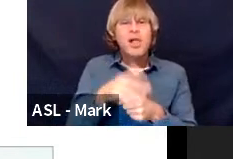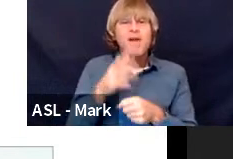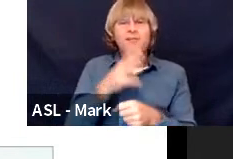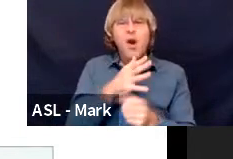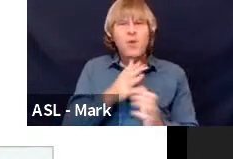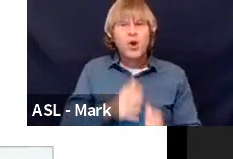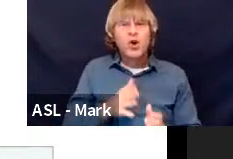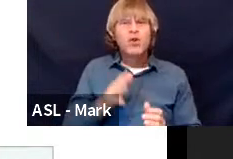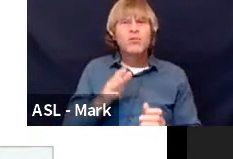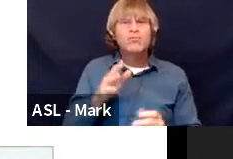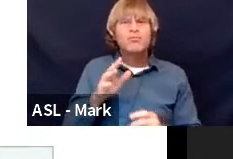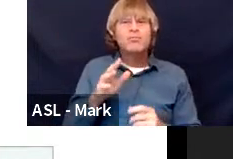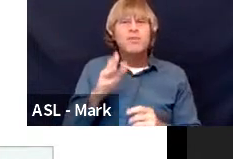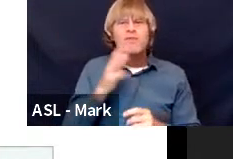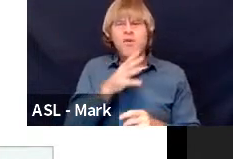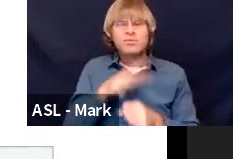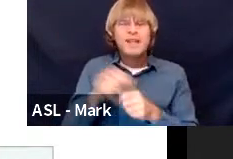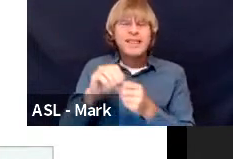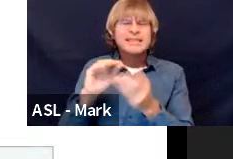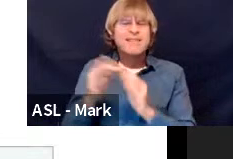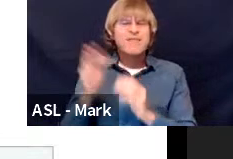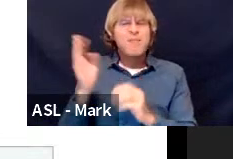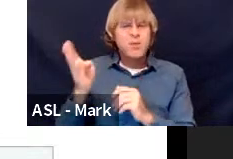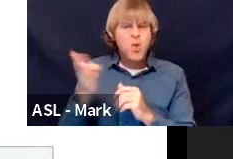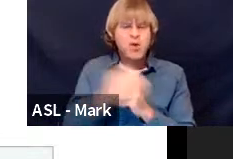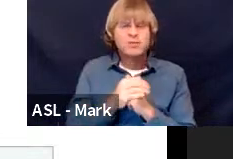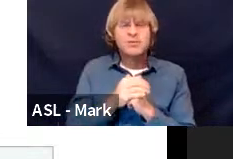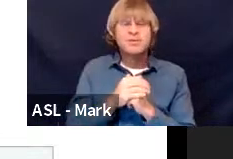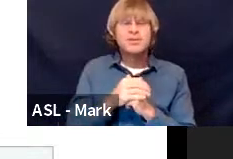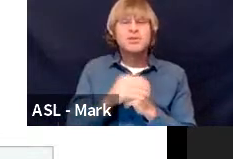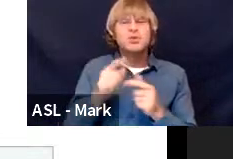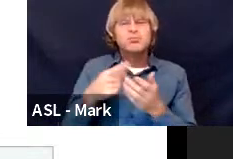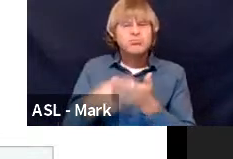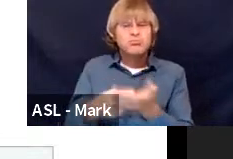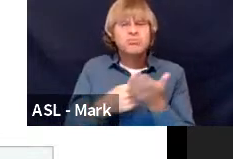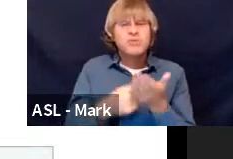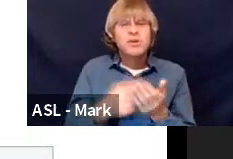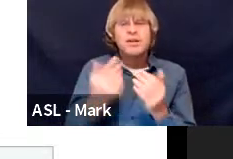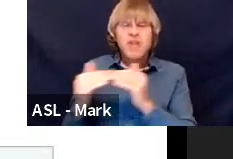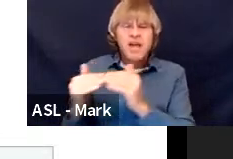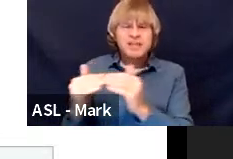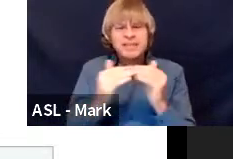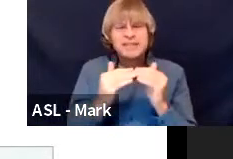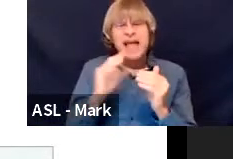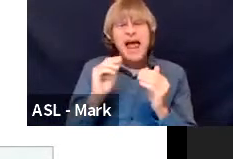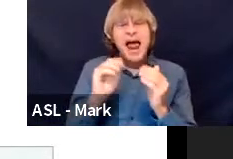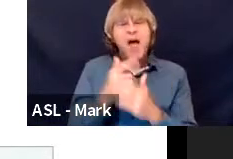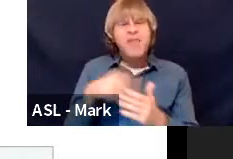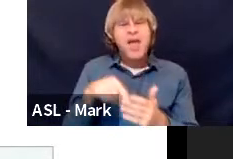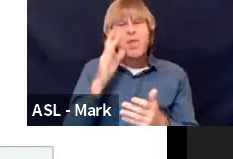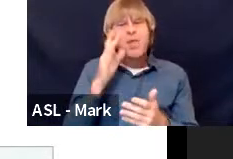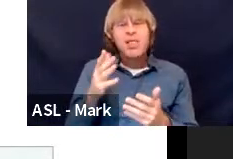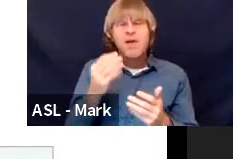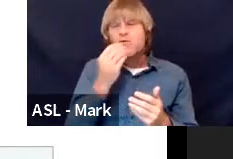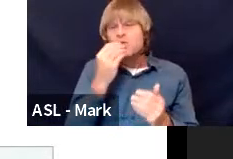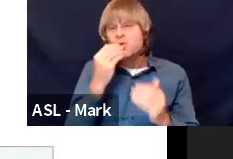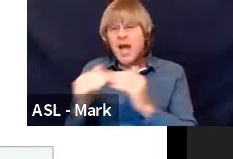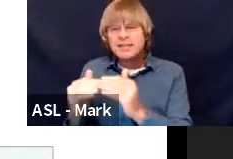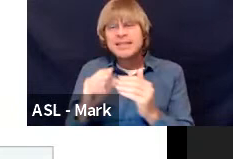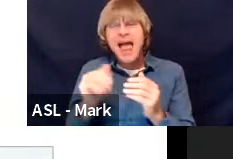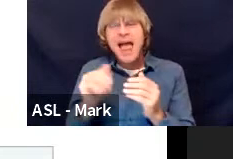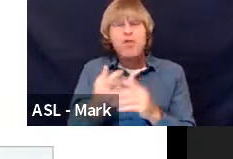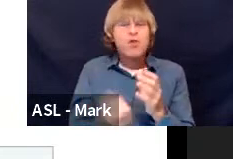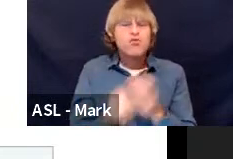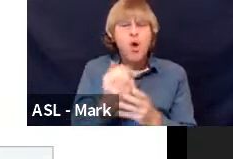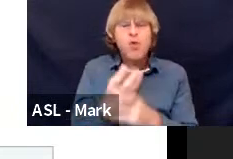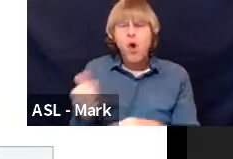farmers, urban farmers in the city of Baltimore, talking about food justice and how they were reclaiming growing